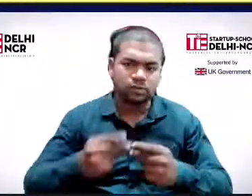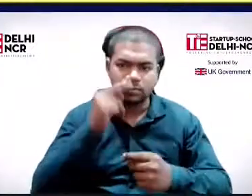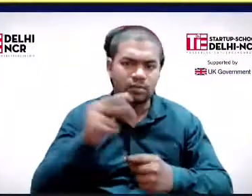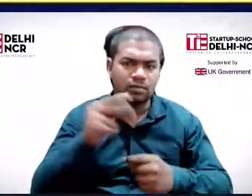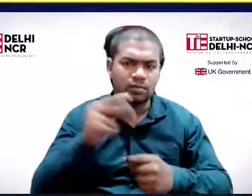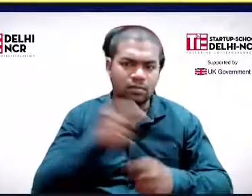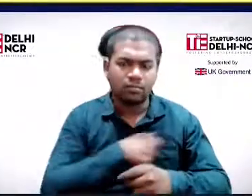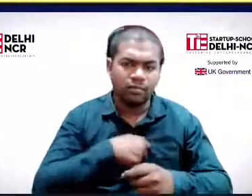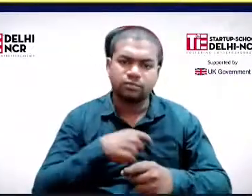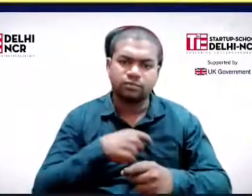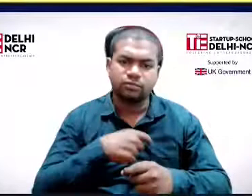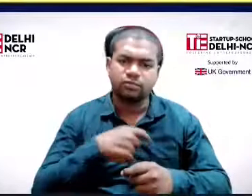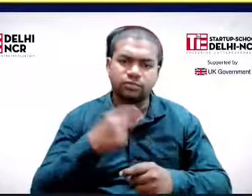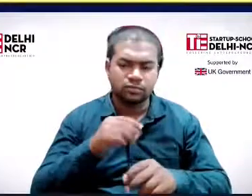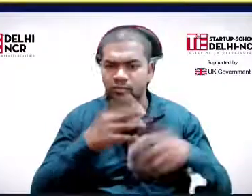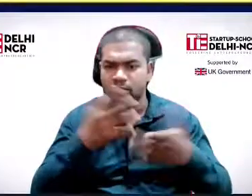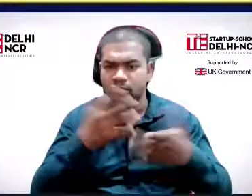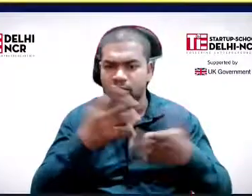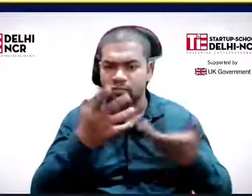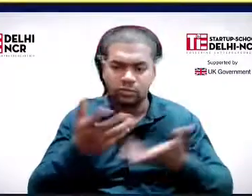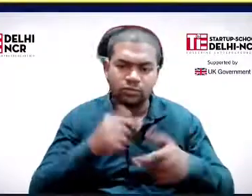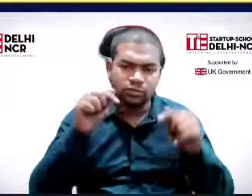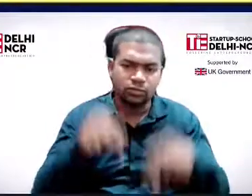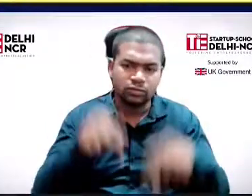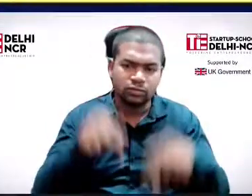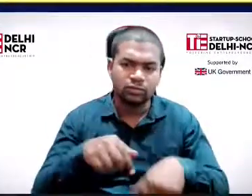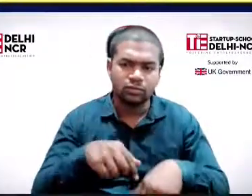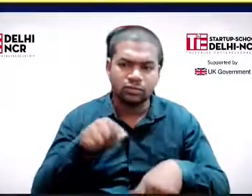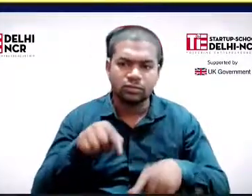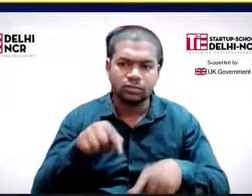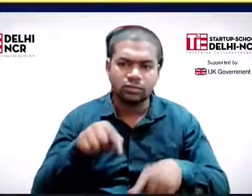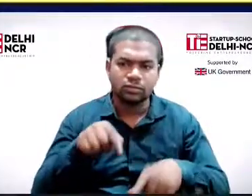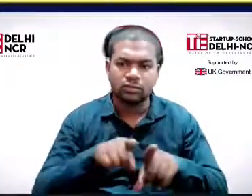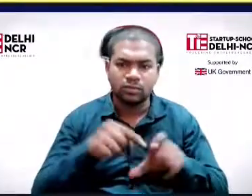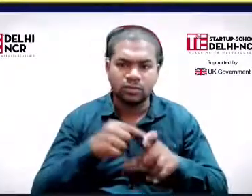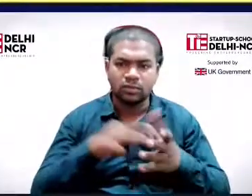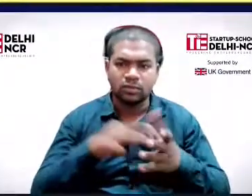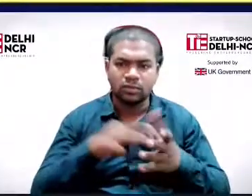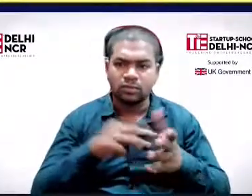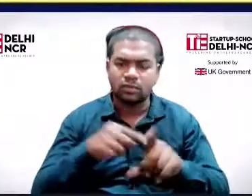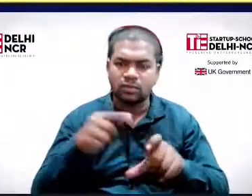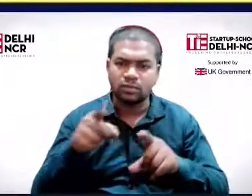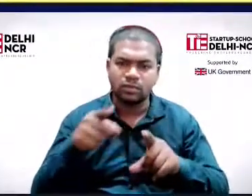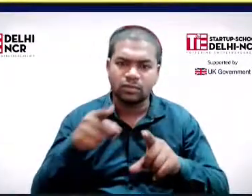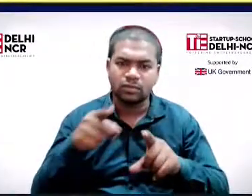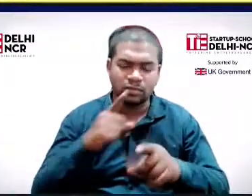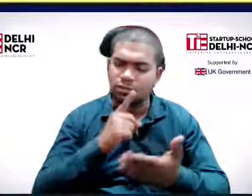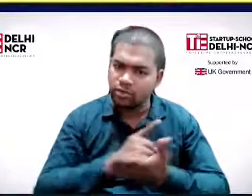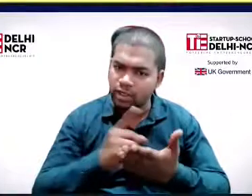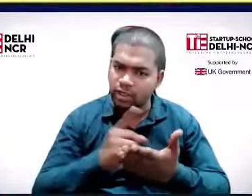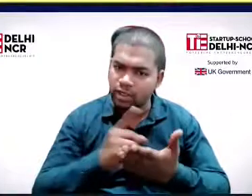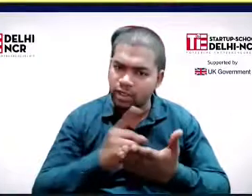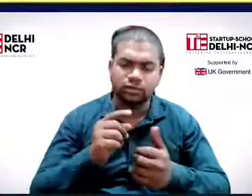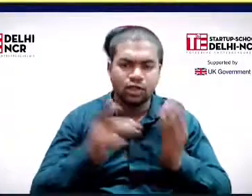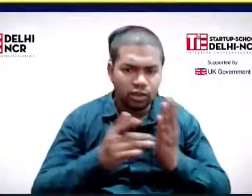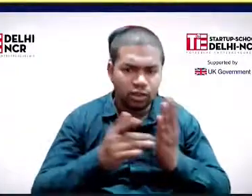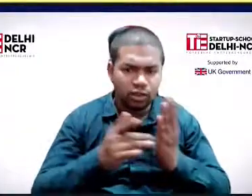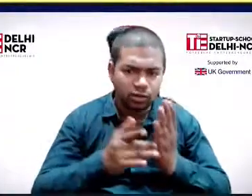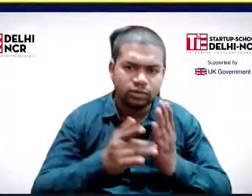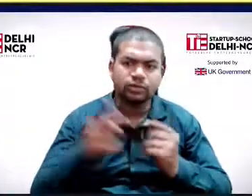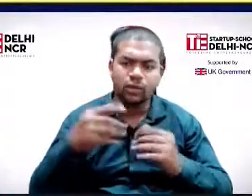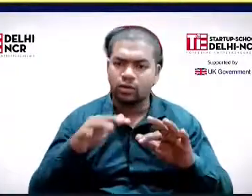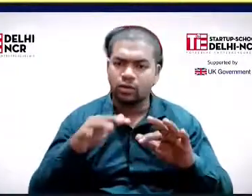brand experience, interaction, and today, even immersive technologies and immersive realities, and trying to see